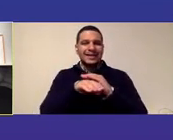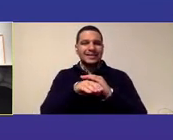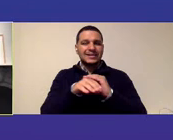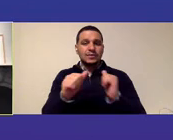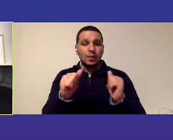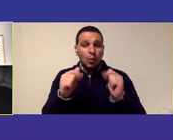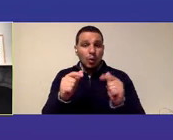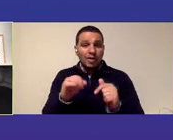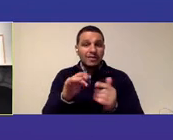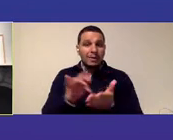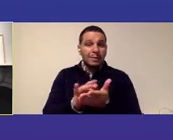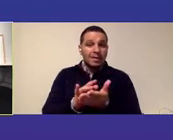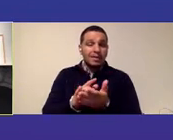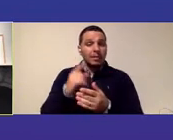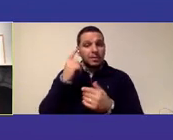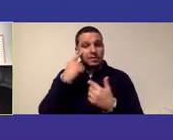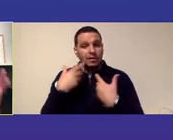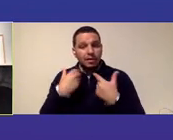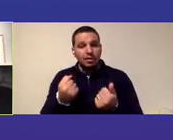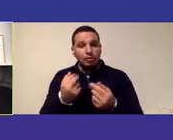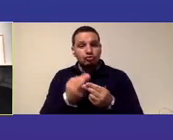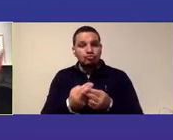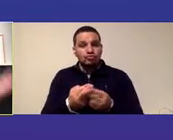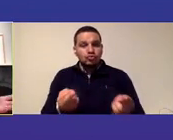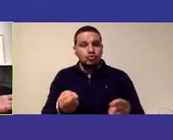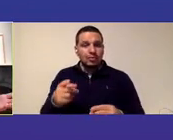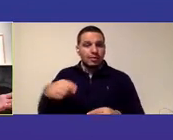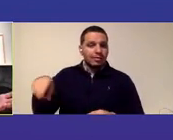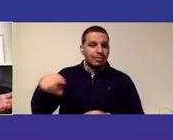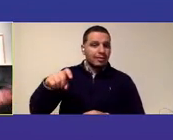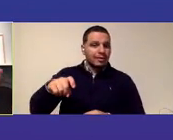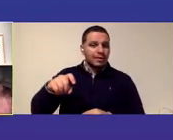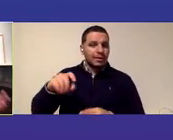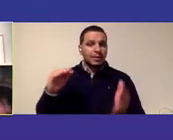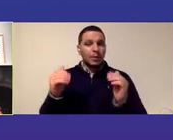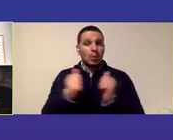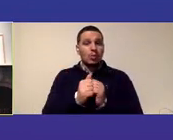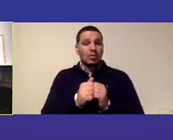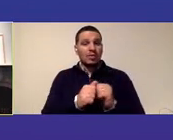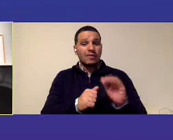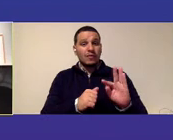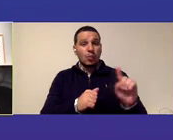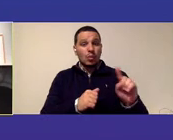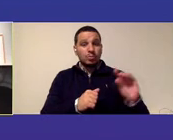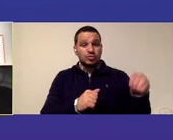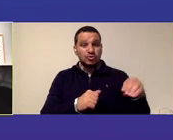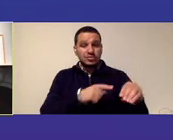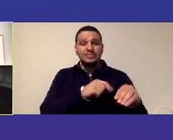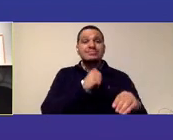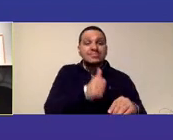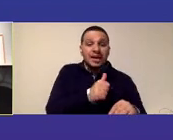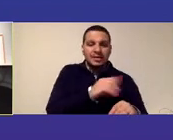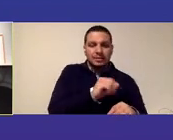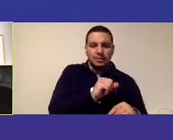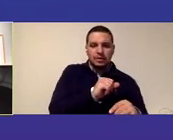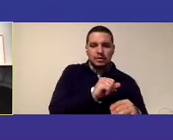of the medical and mental health resources they need, as compared to 41% of non-disabled dance